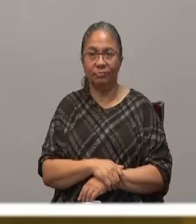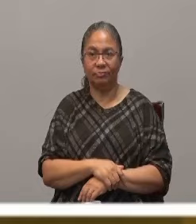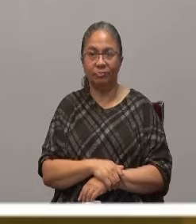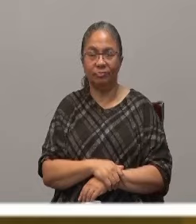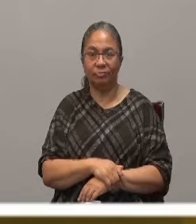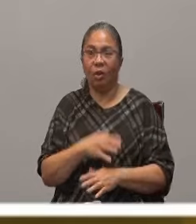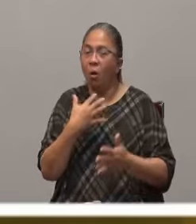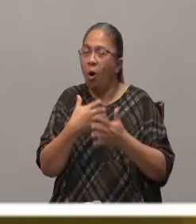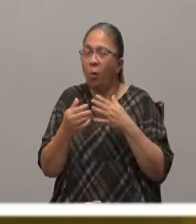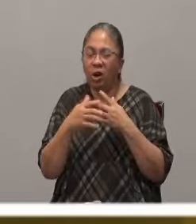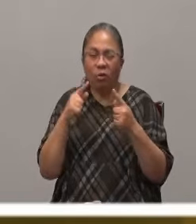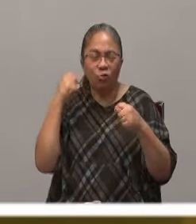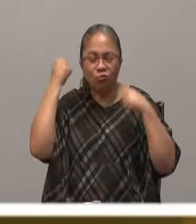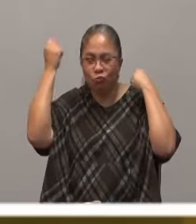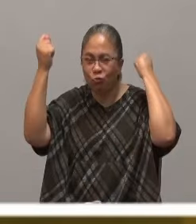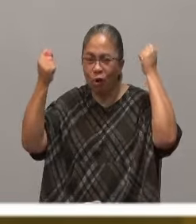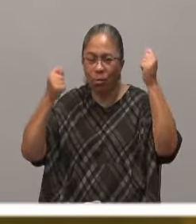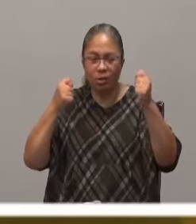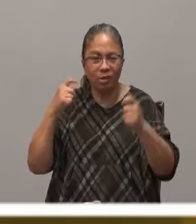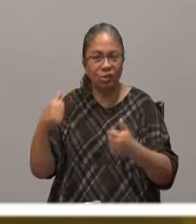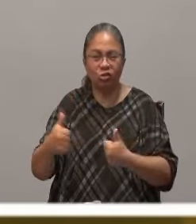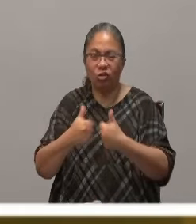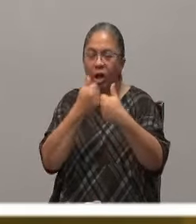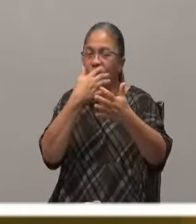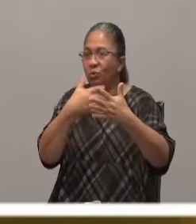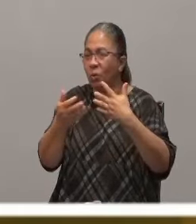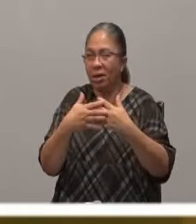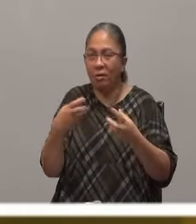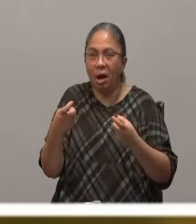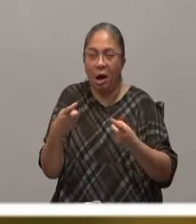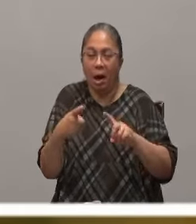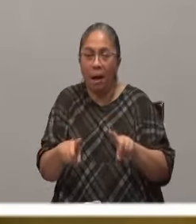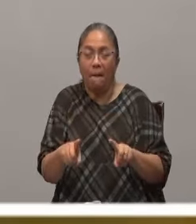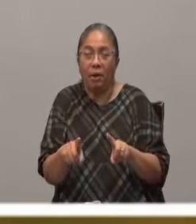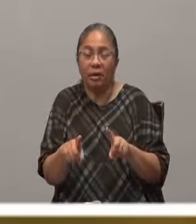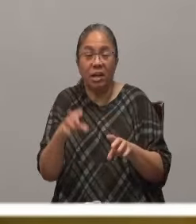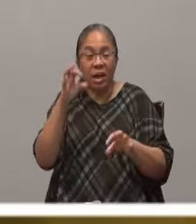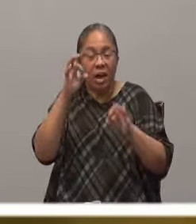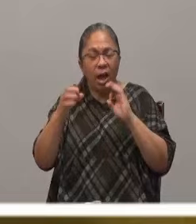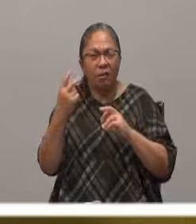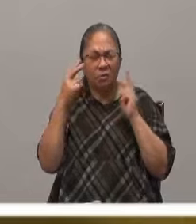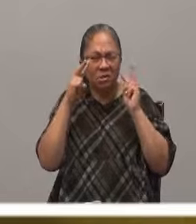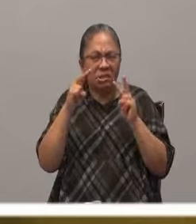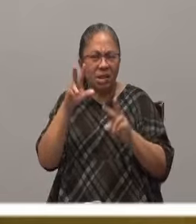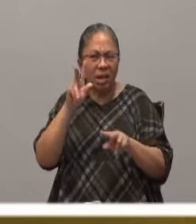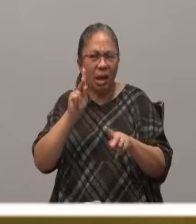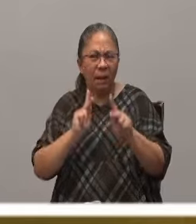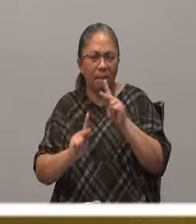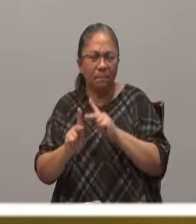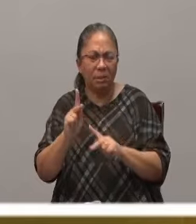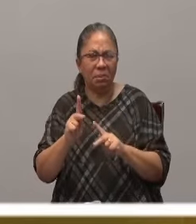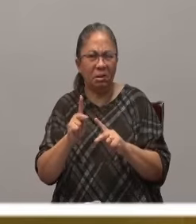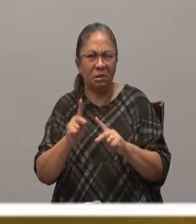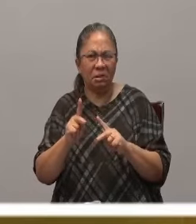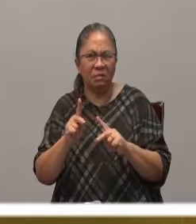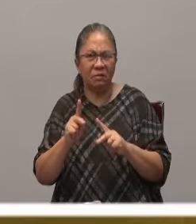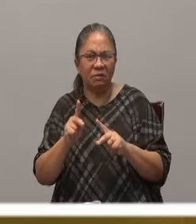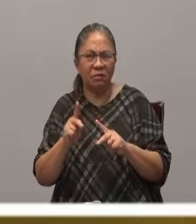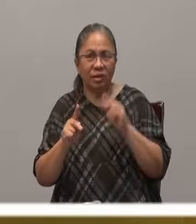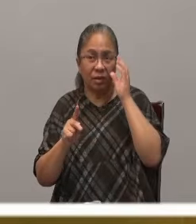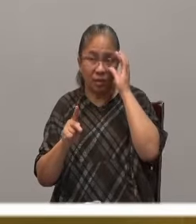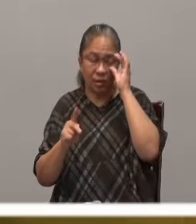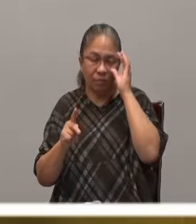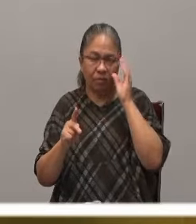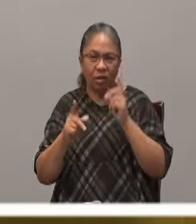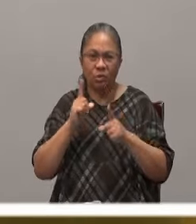Whatever troubles we might have, when you see people deriding the Holy Father and